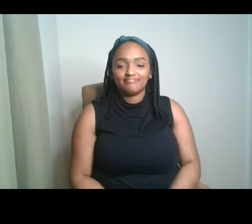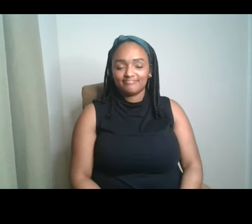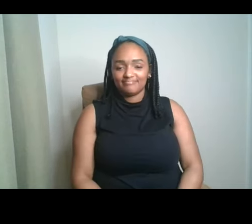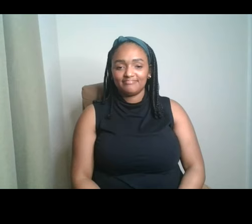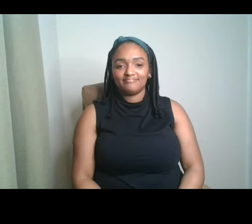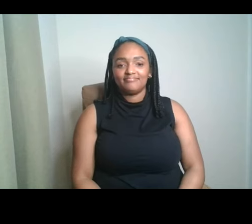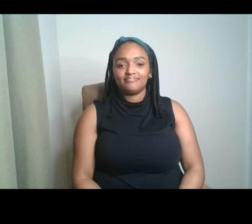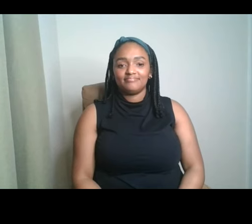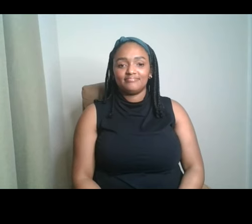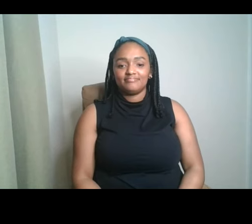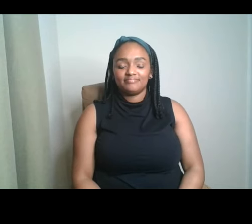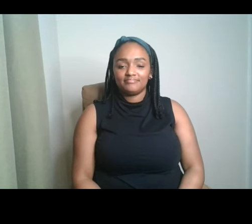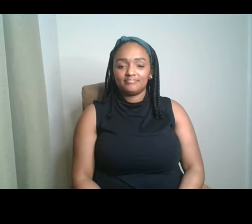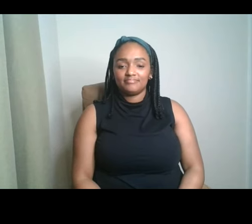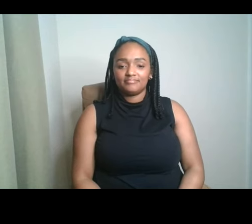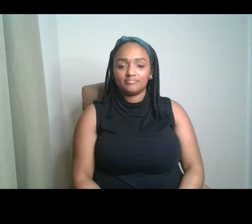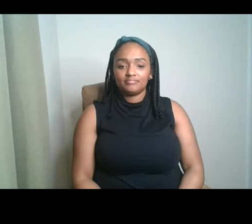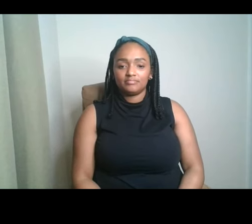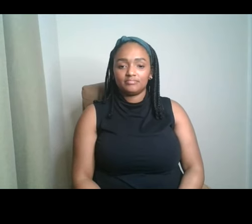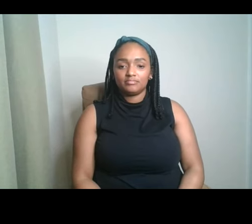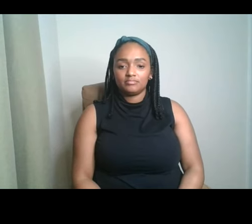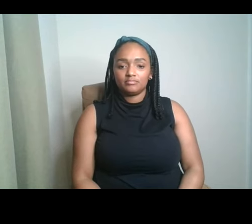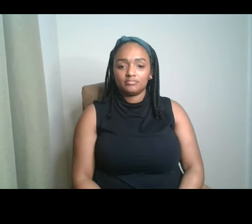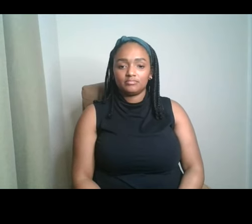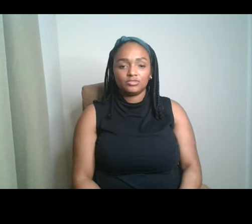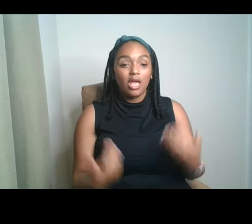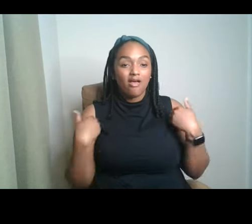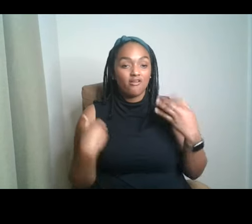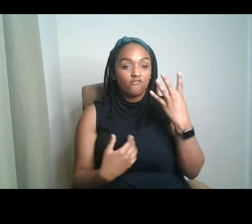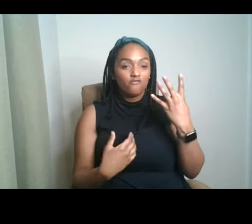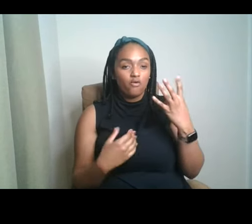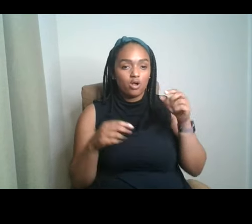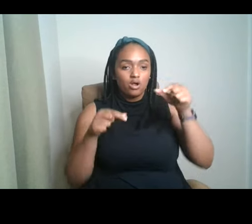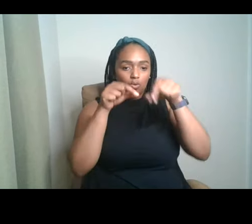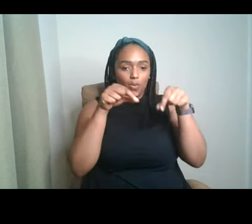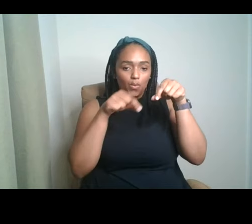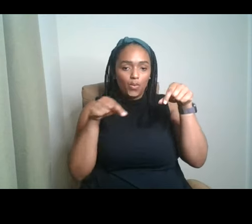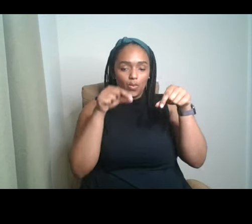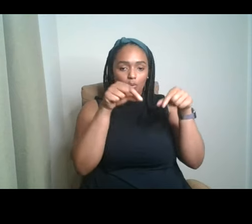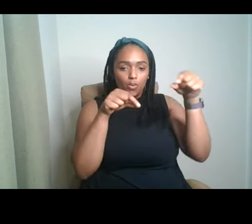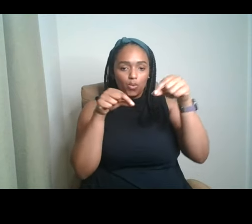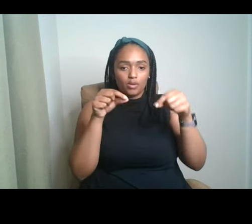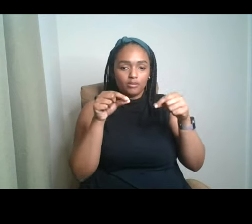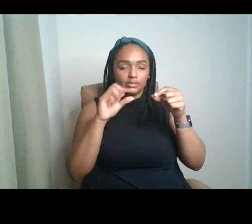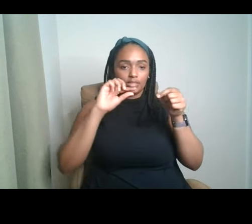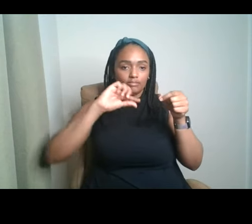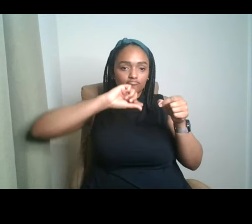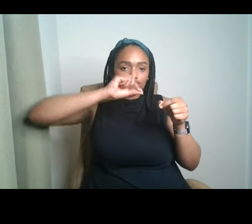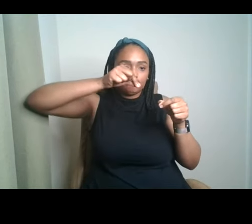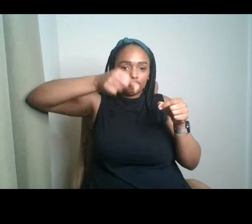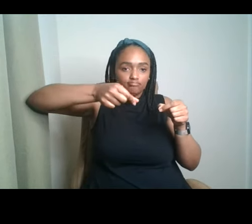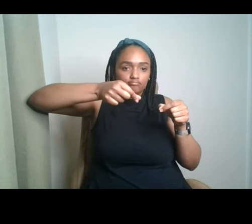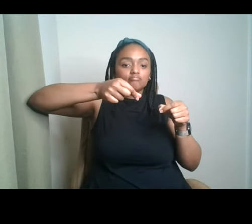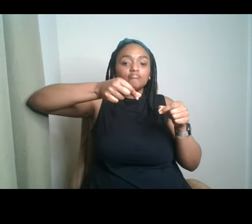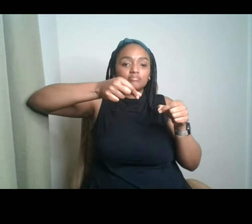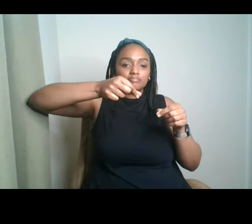then there are four flaps here, and you take one of the flaps and you fold it